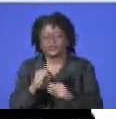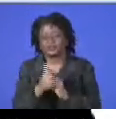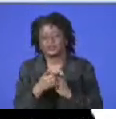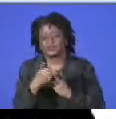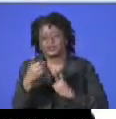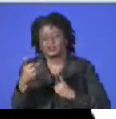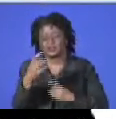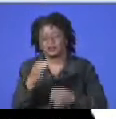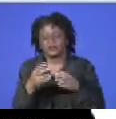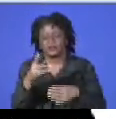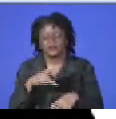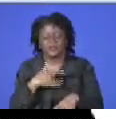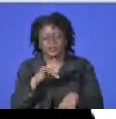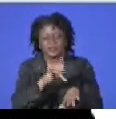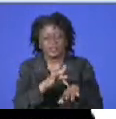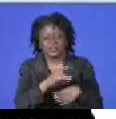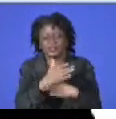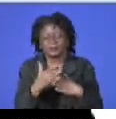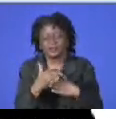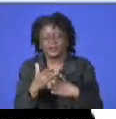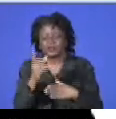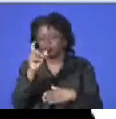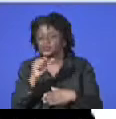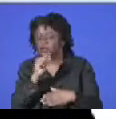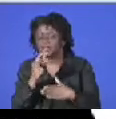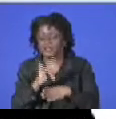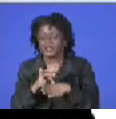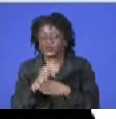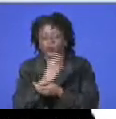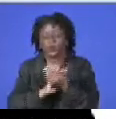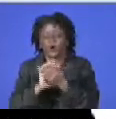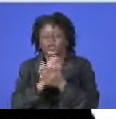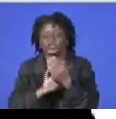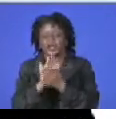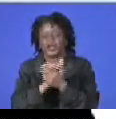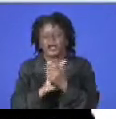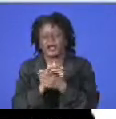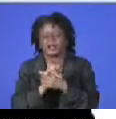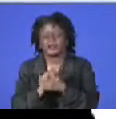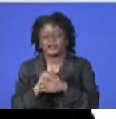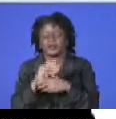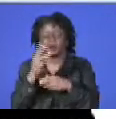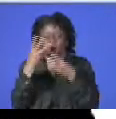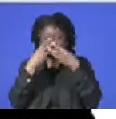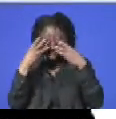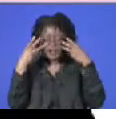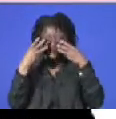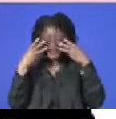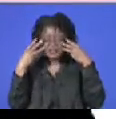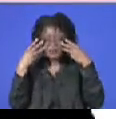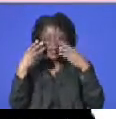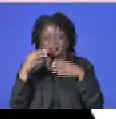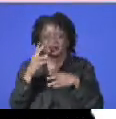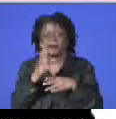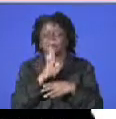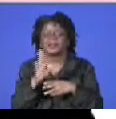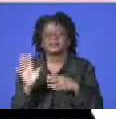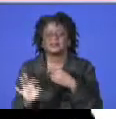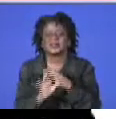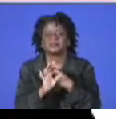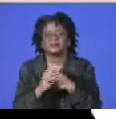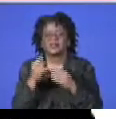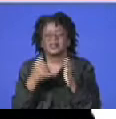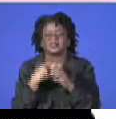you feel like you touch something that you shouldn't touch, wash your hands, wear your face mask in public, and let us all just be safe. Listen, it's only